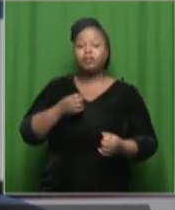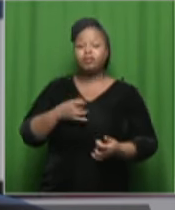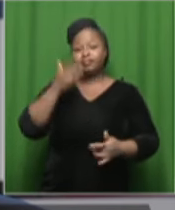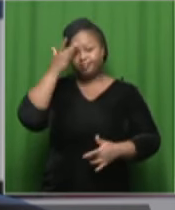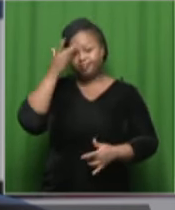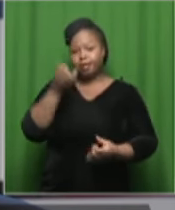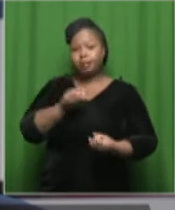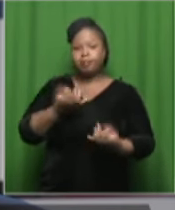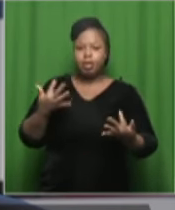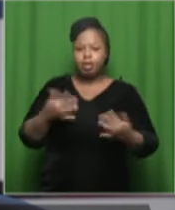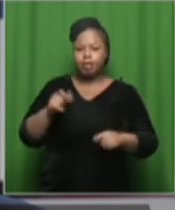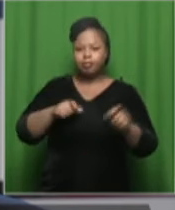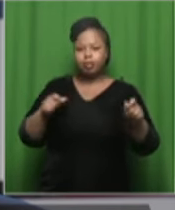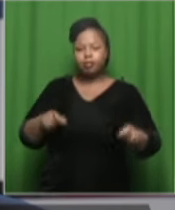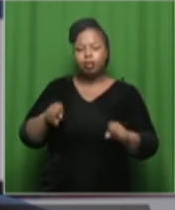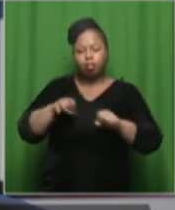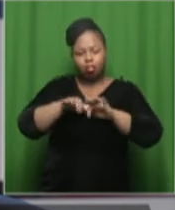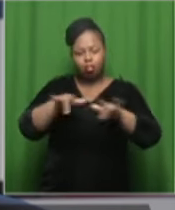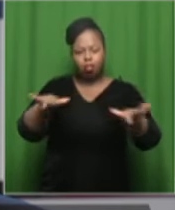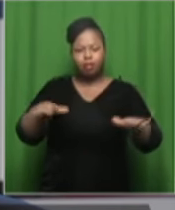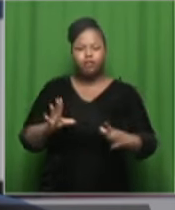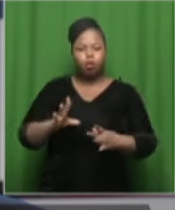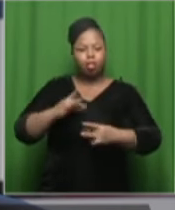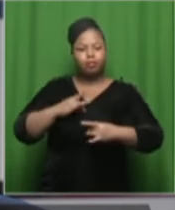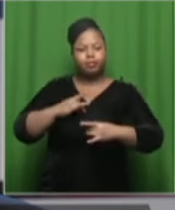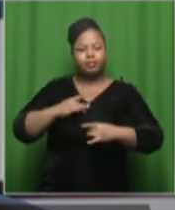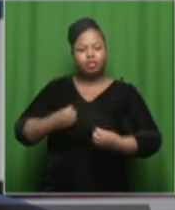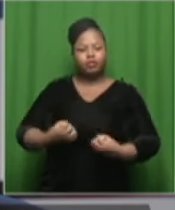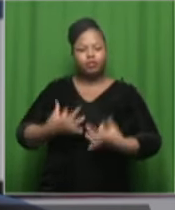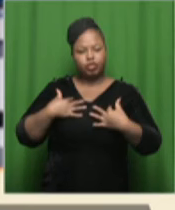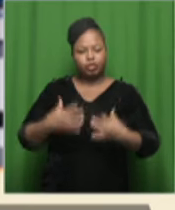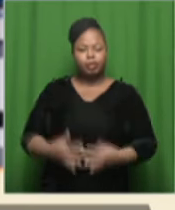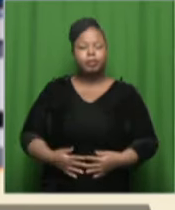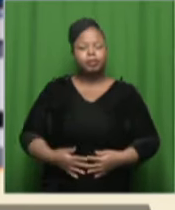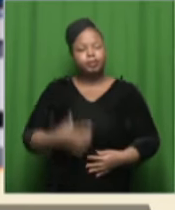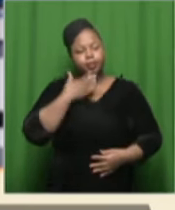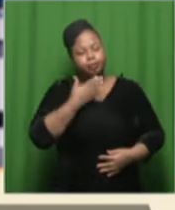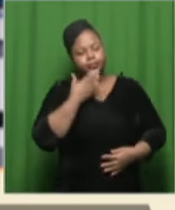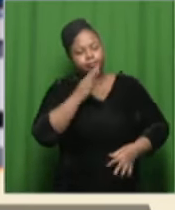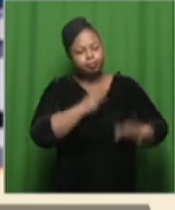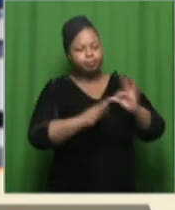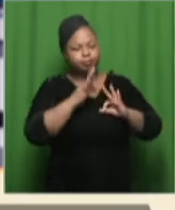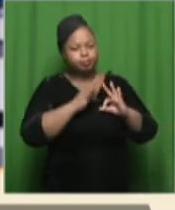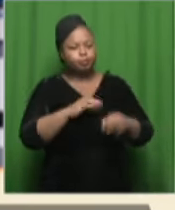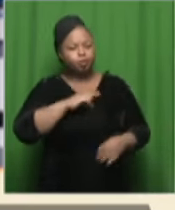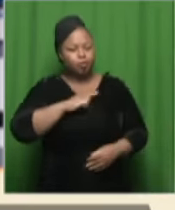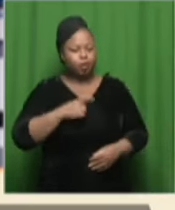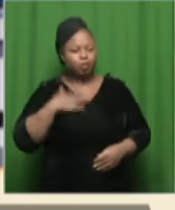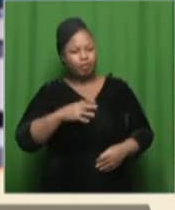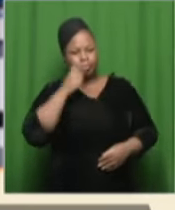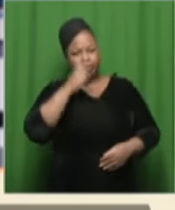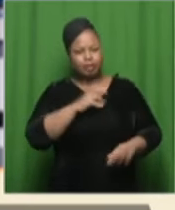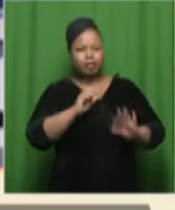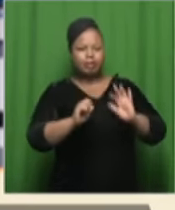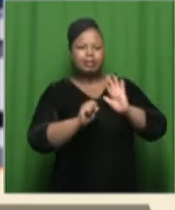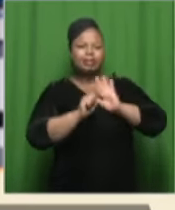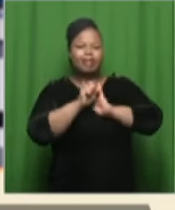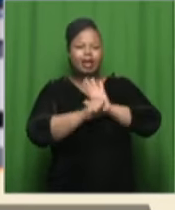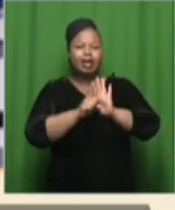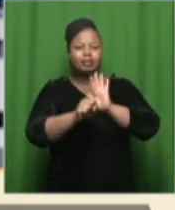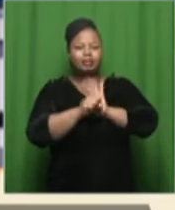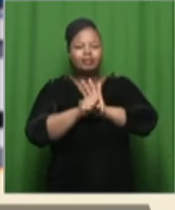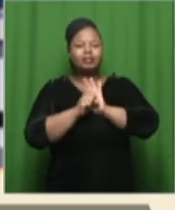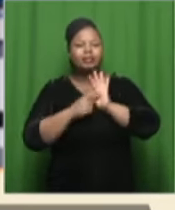the majority of the bad infections we're seeing at the moment. All right, so thank you for painting that picture, because we want to look at some of the signs and symptoms, and just